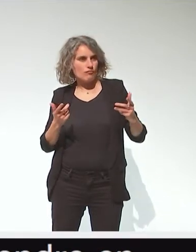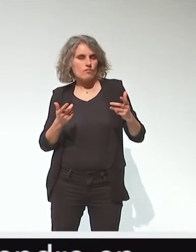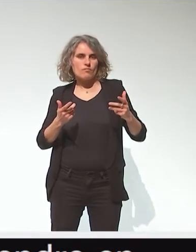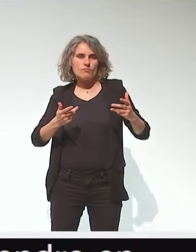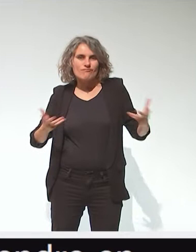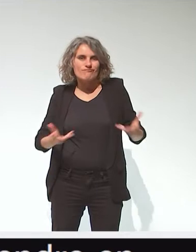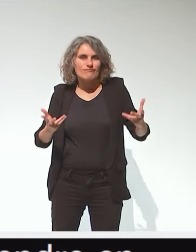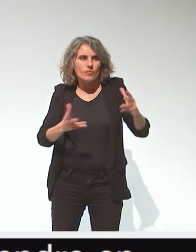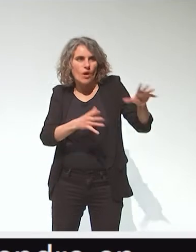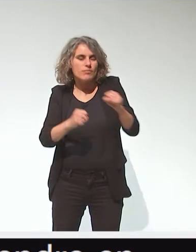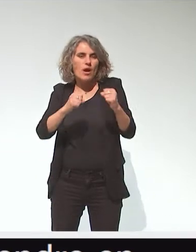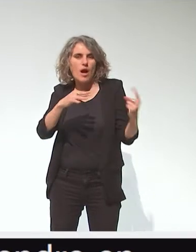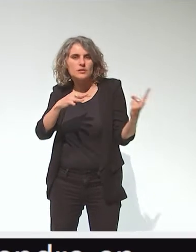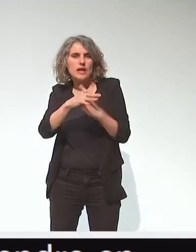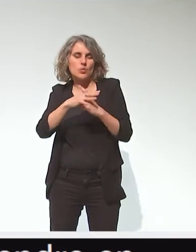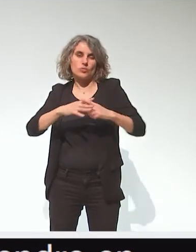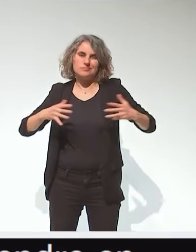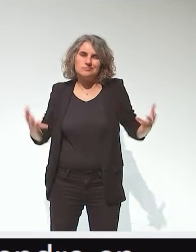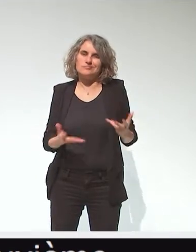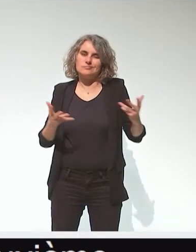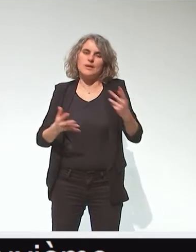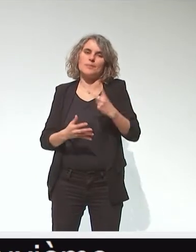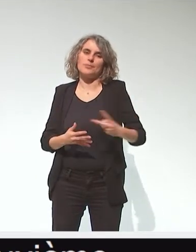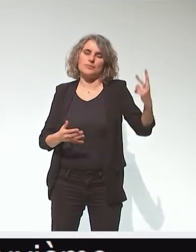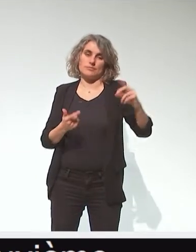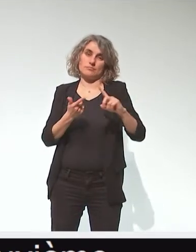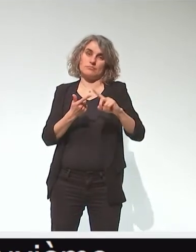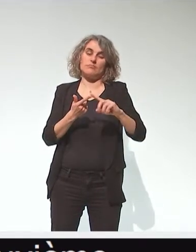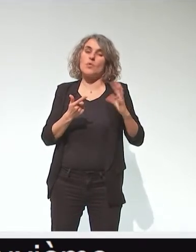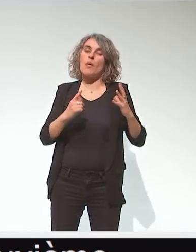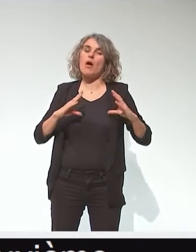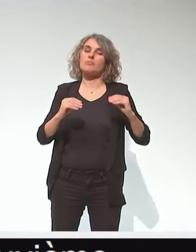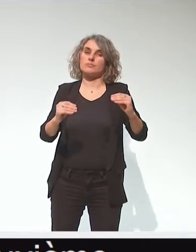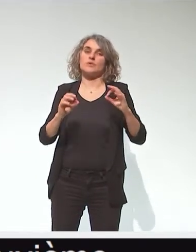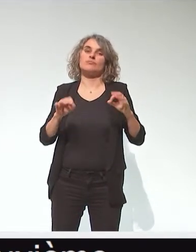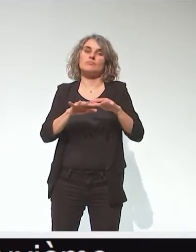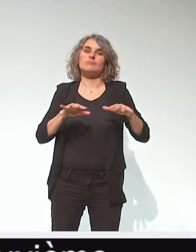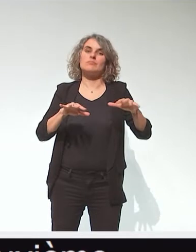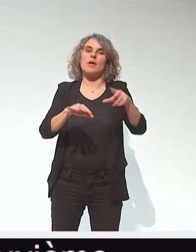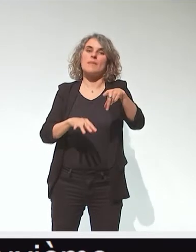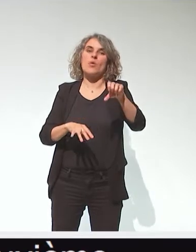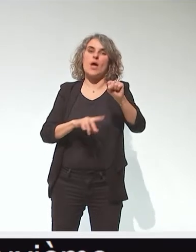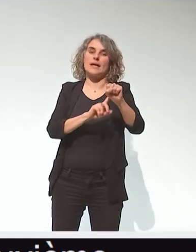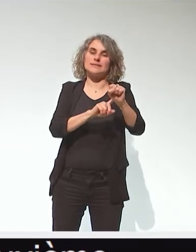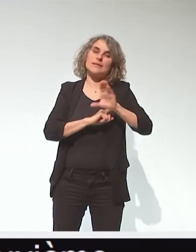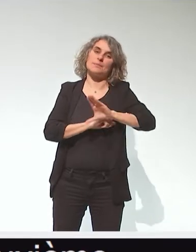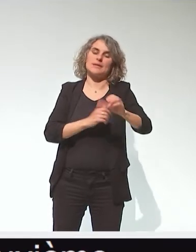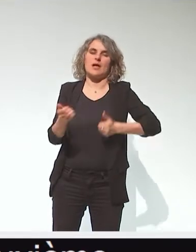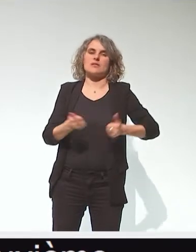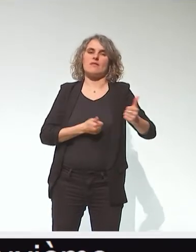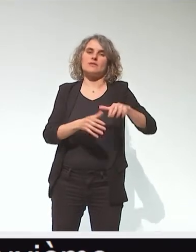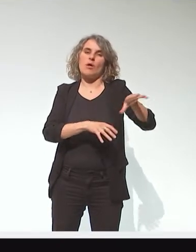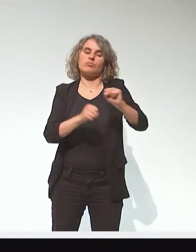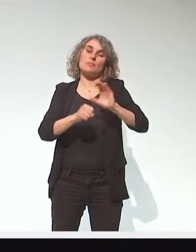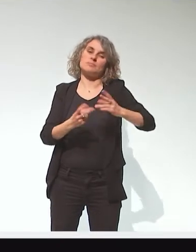with the Public Employment Services Network, so-called PES network, and also with CEDEFOP, CareersNet,